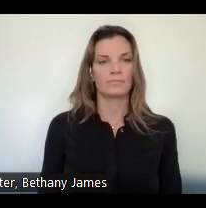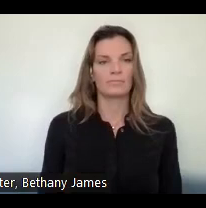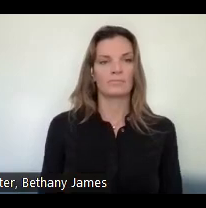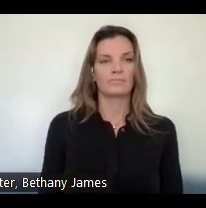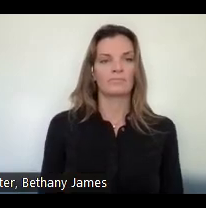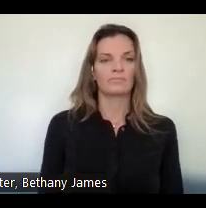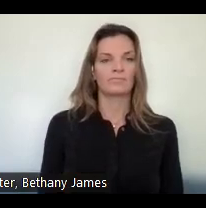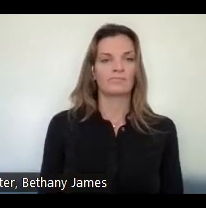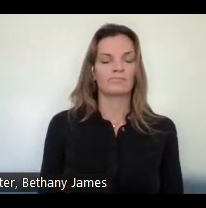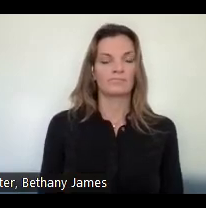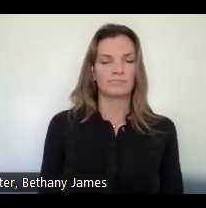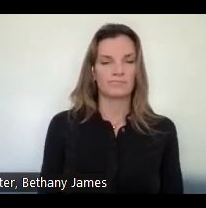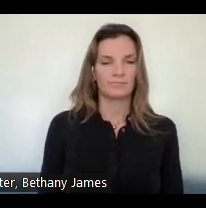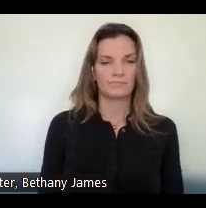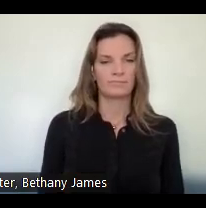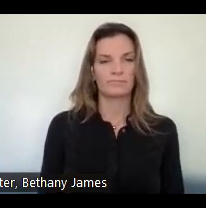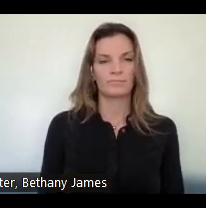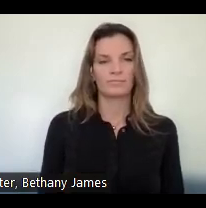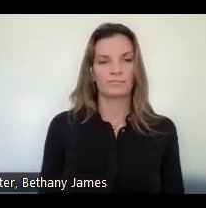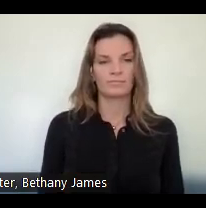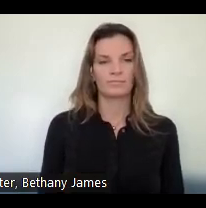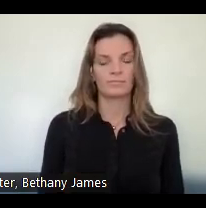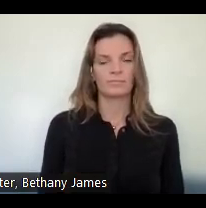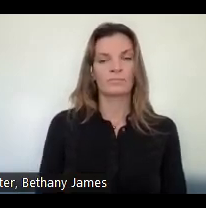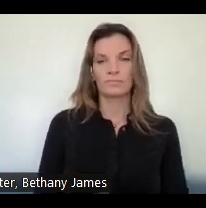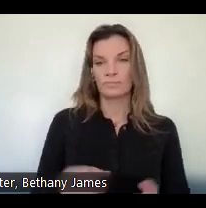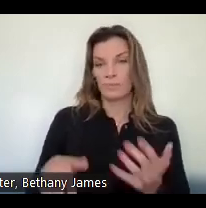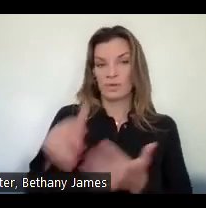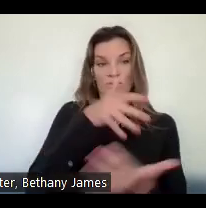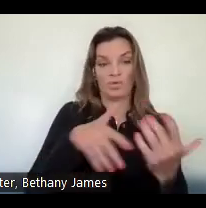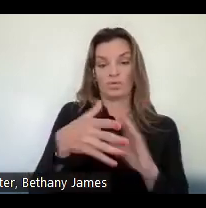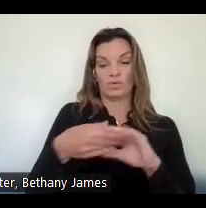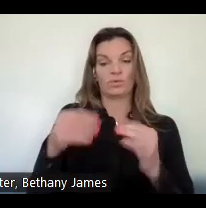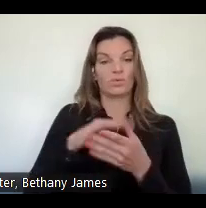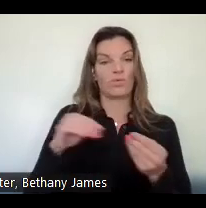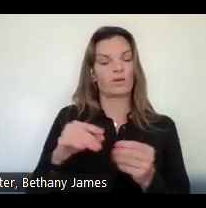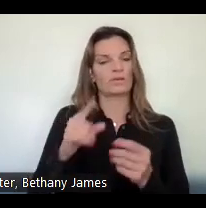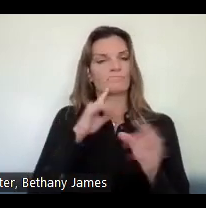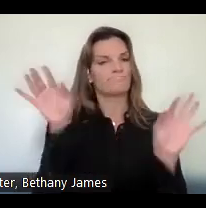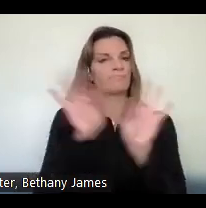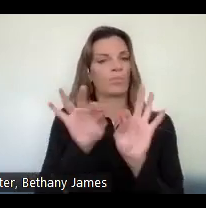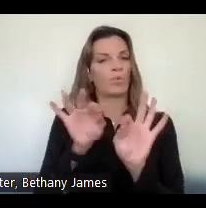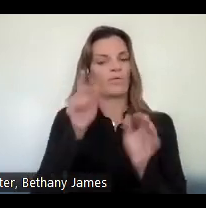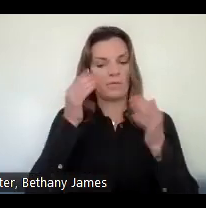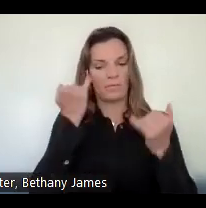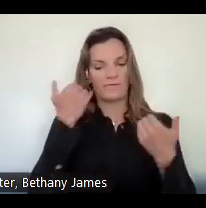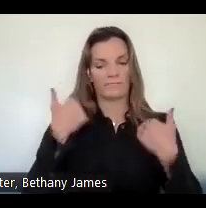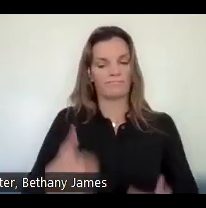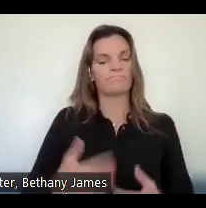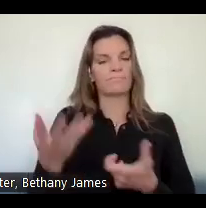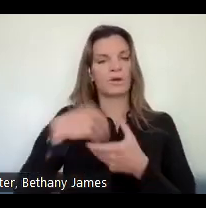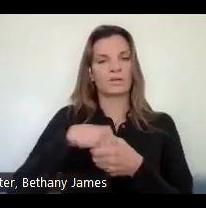Social stories. Social stories are extremely helpful with individuals who may have autism because it does help with